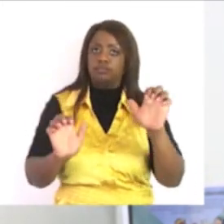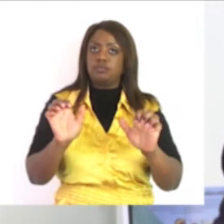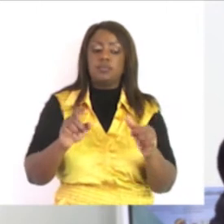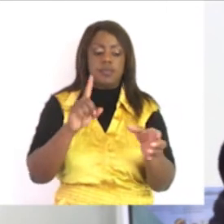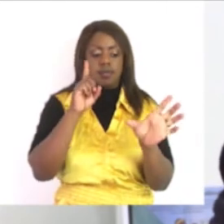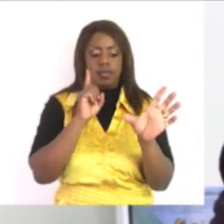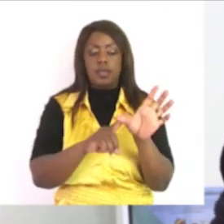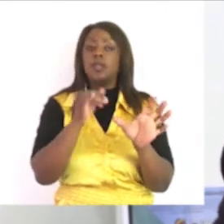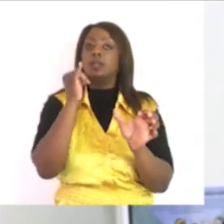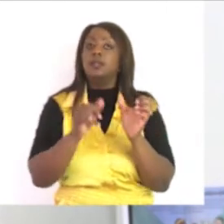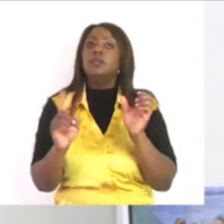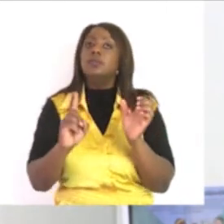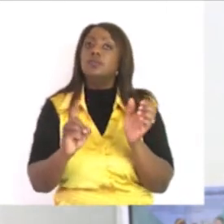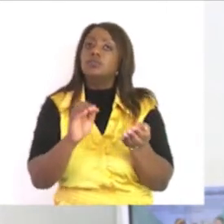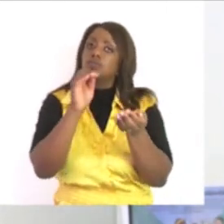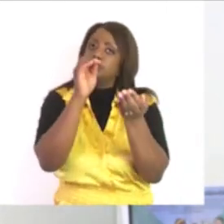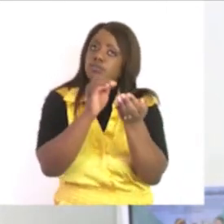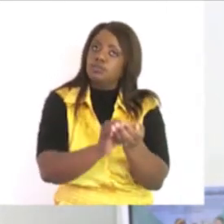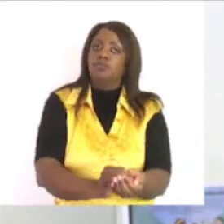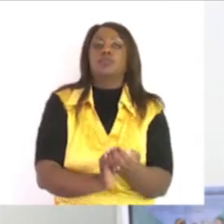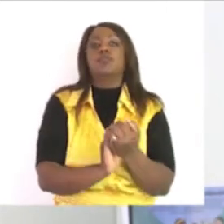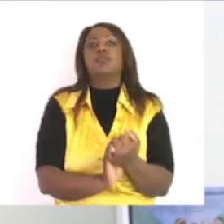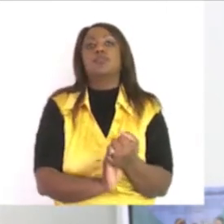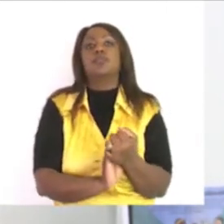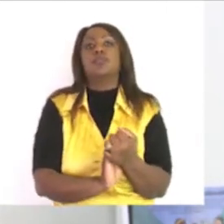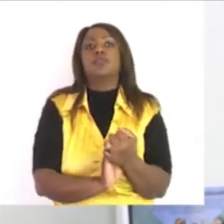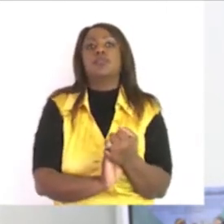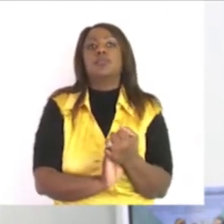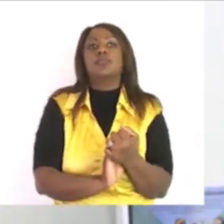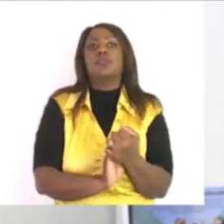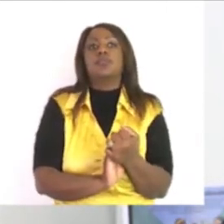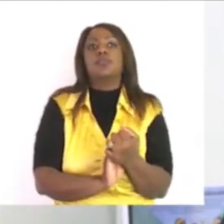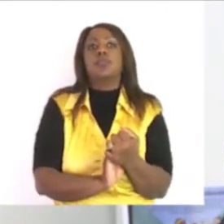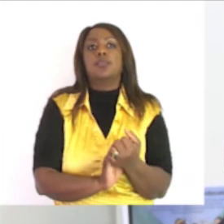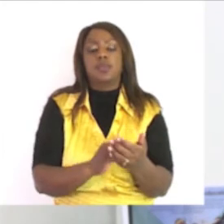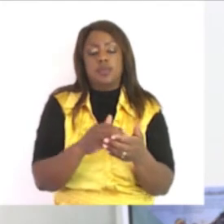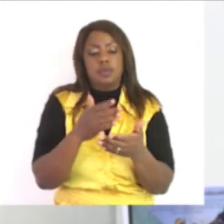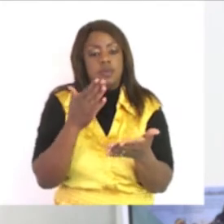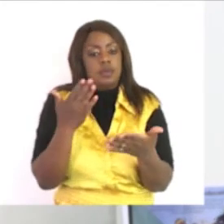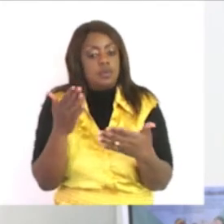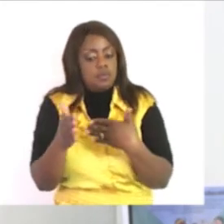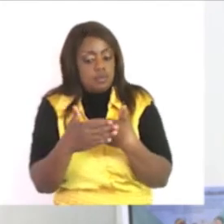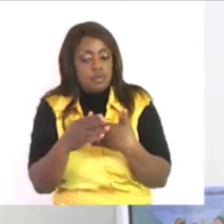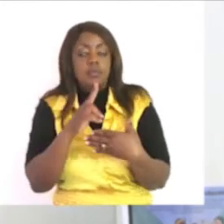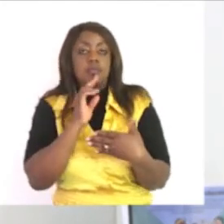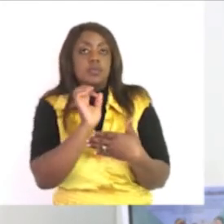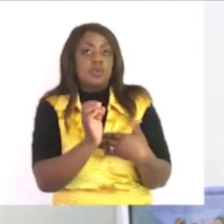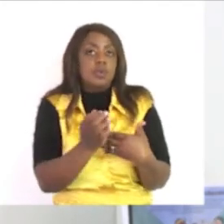by looking at what you have got. Were you so near the actual answer, or was